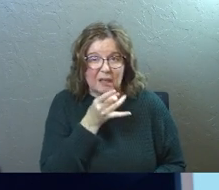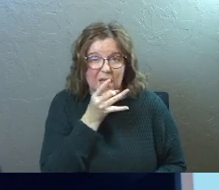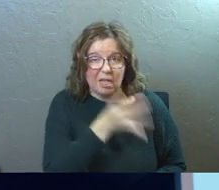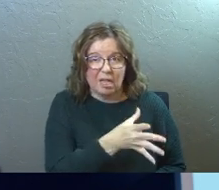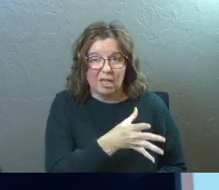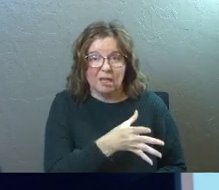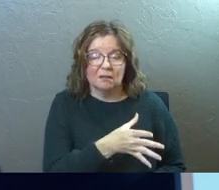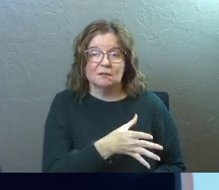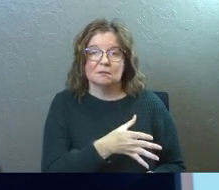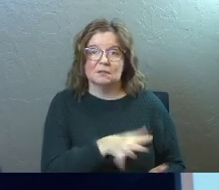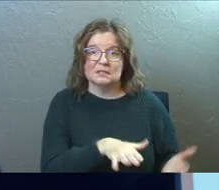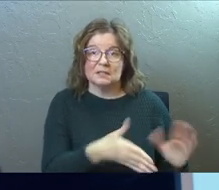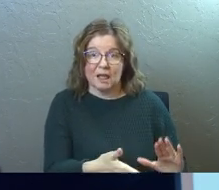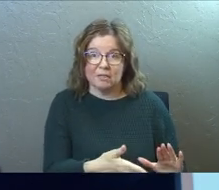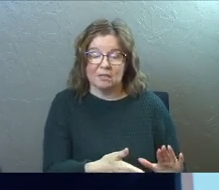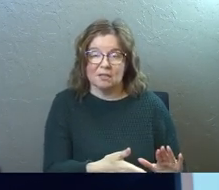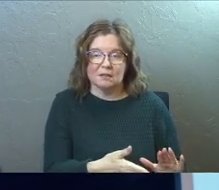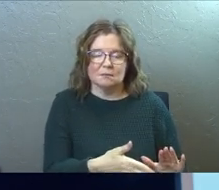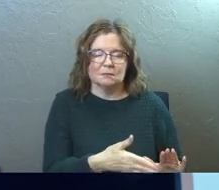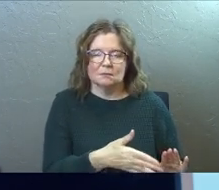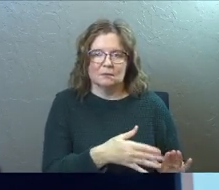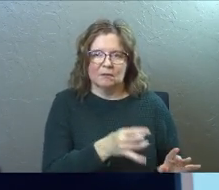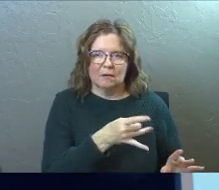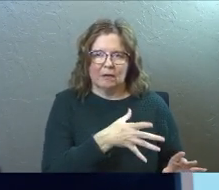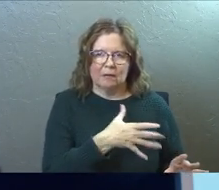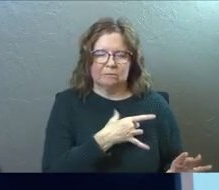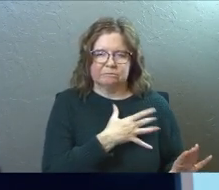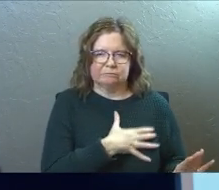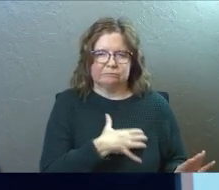together. And the last one is reevaluate the